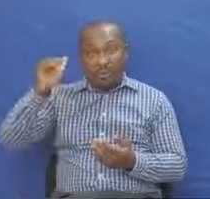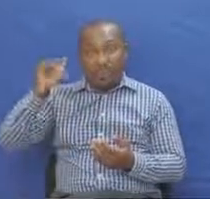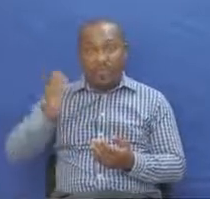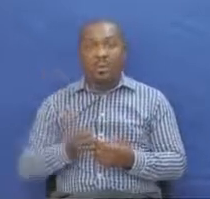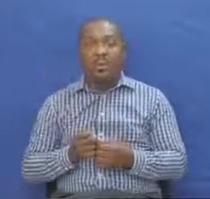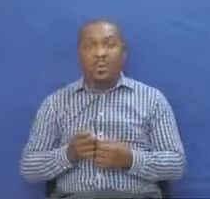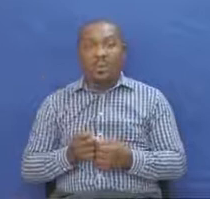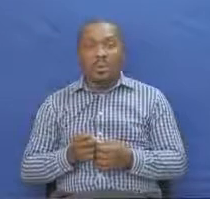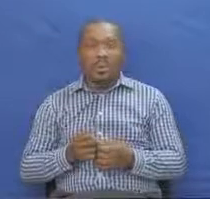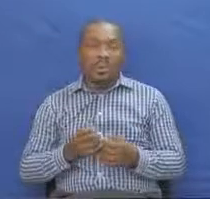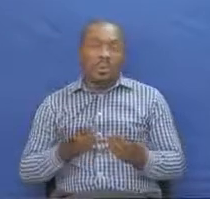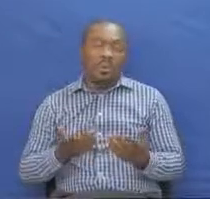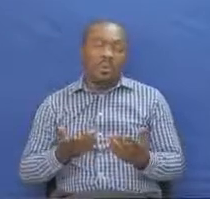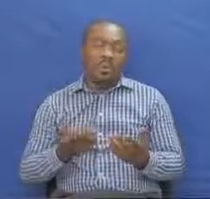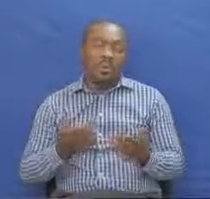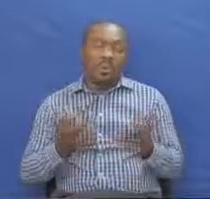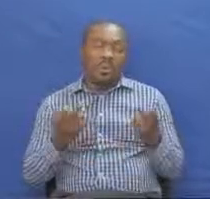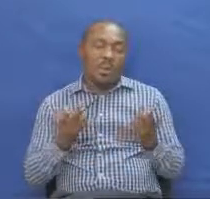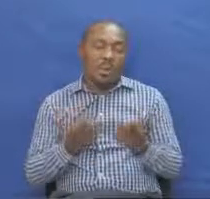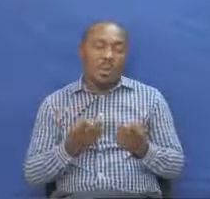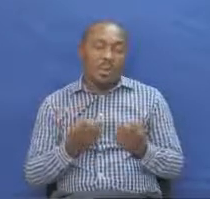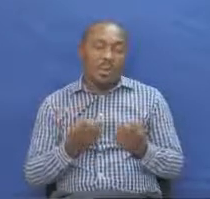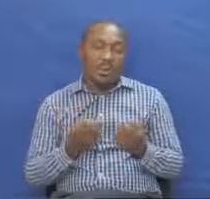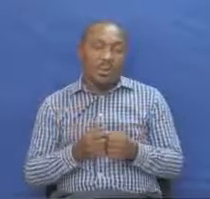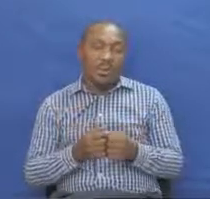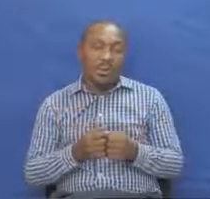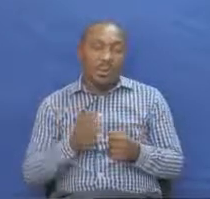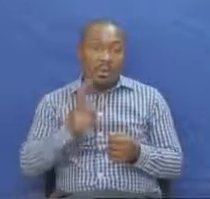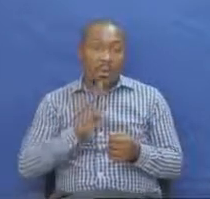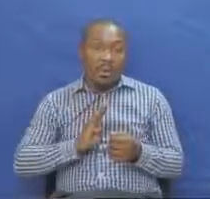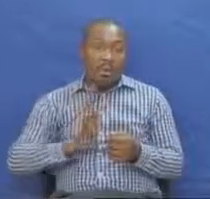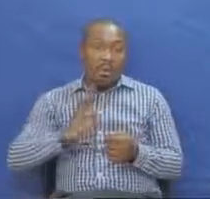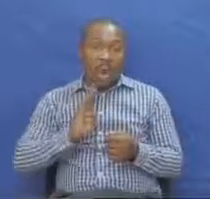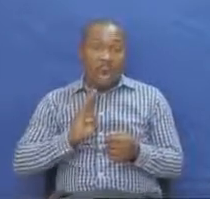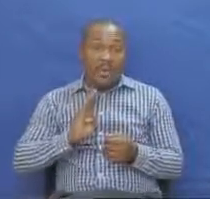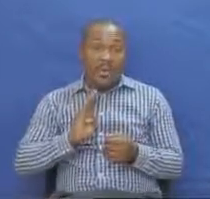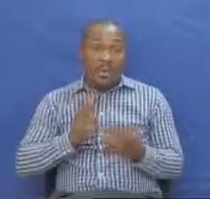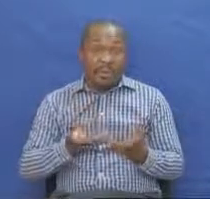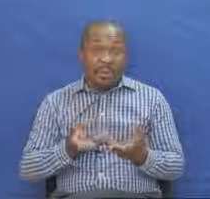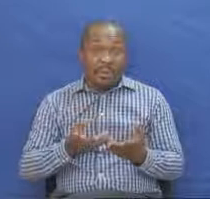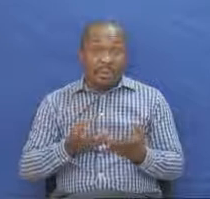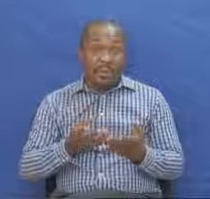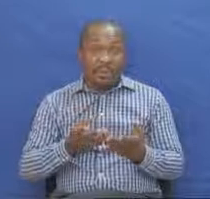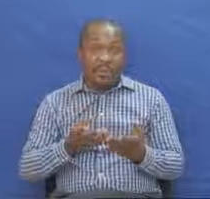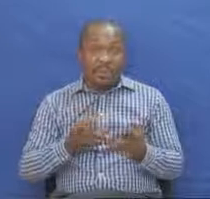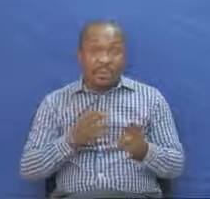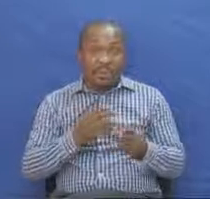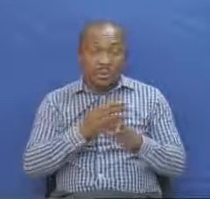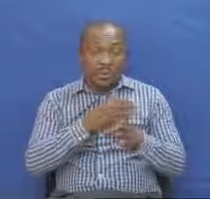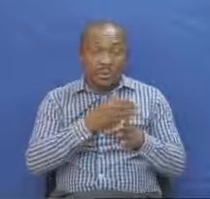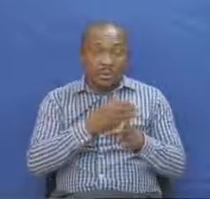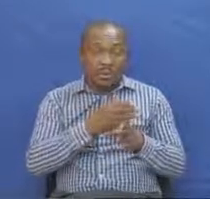concerned, we are going to divide these types of growth into four major ones. So we can say we have four.